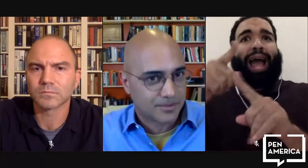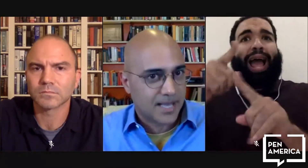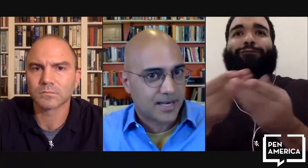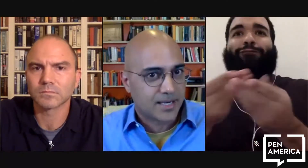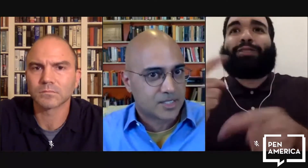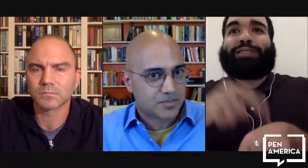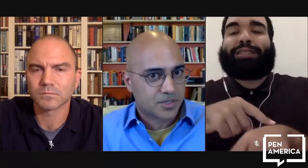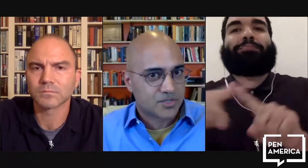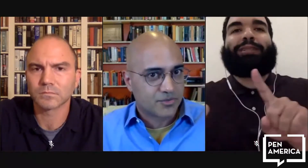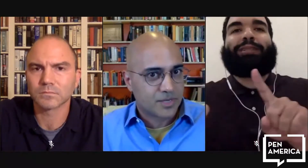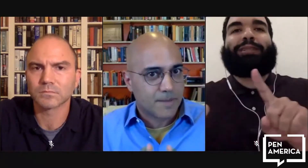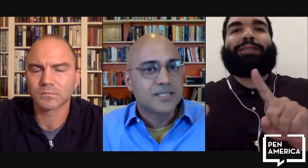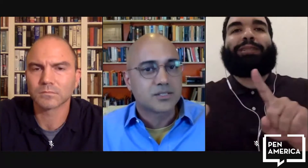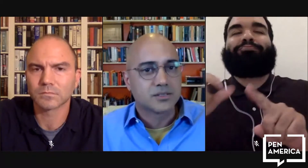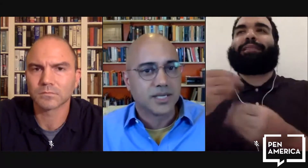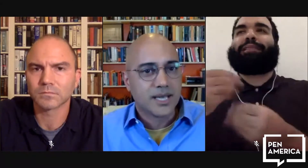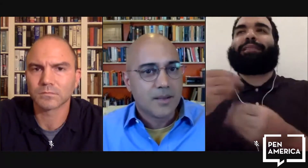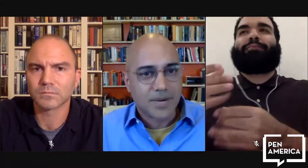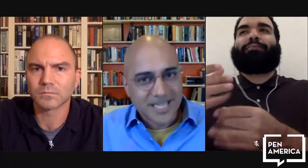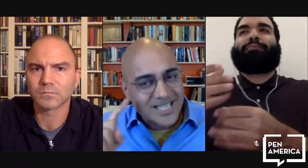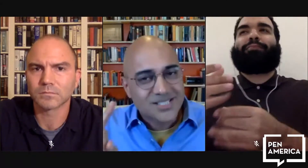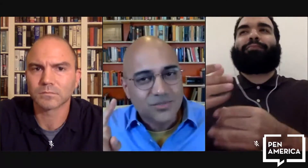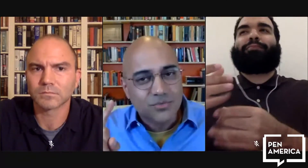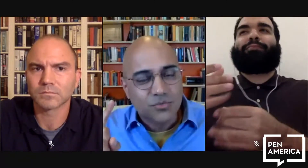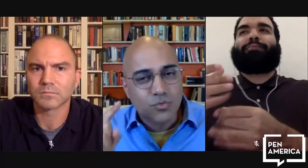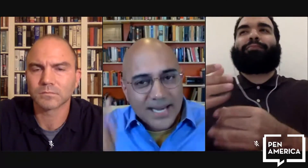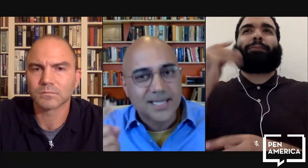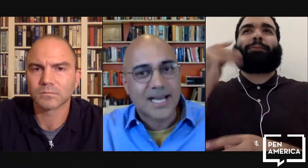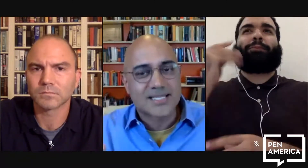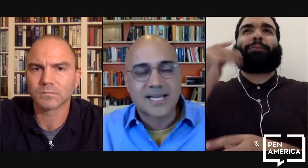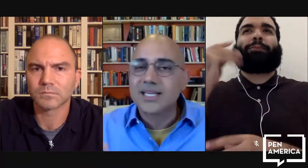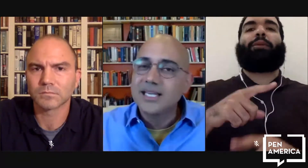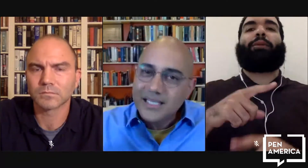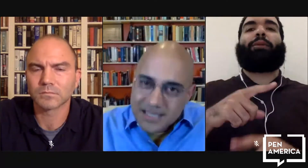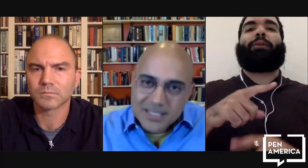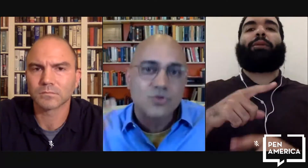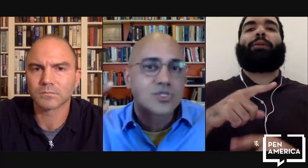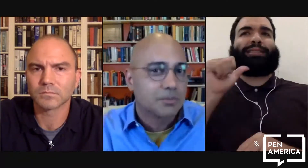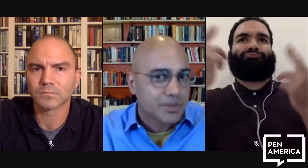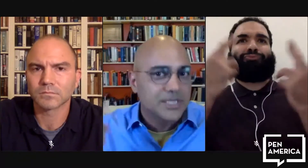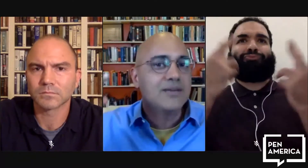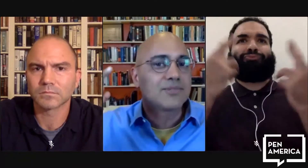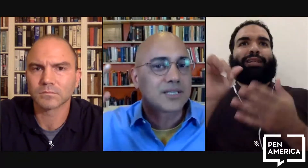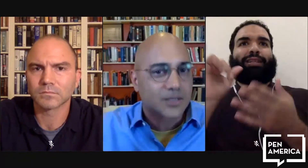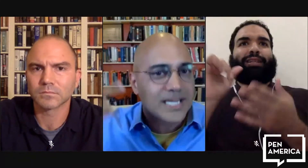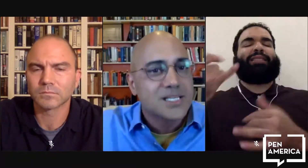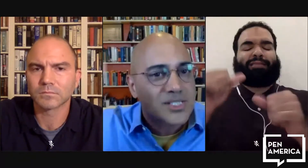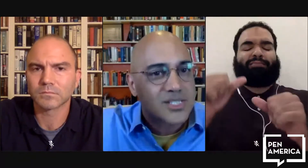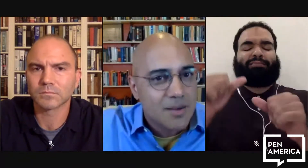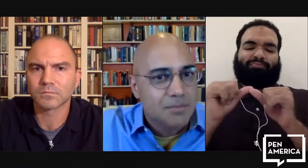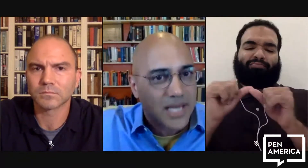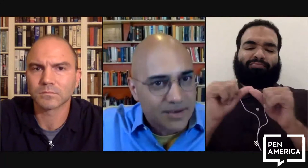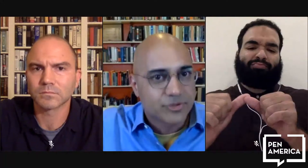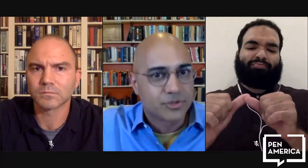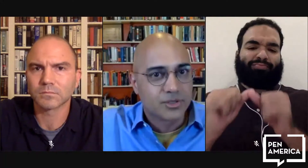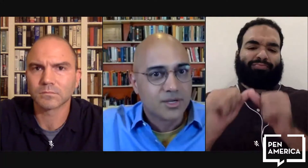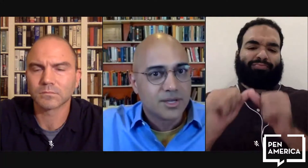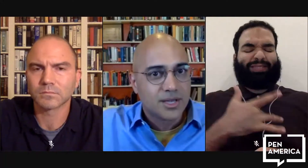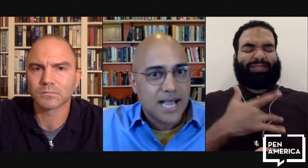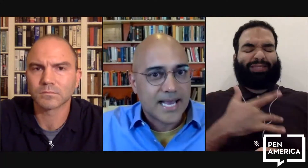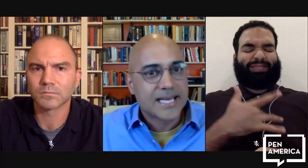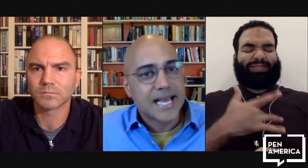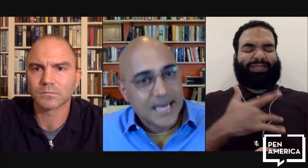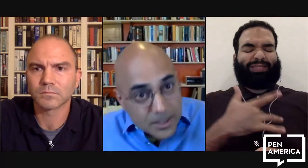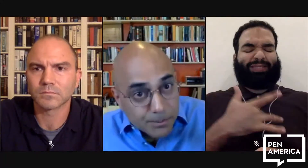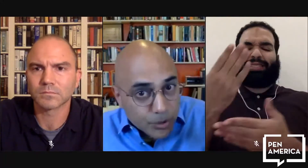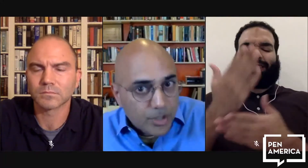give him that experience fundamentally. But he doesn't recognize that. I think he continues to believe that there is some level.